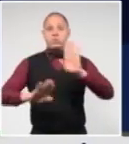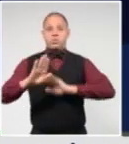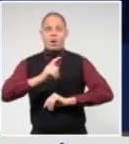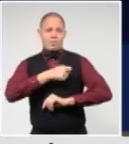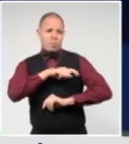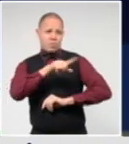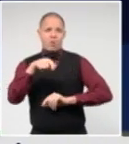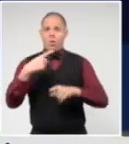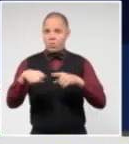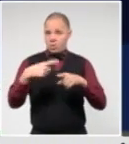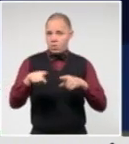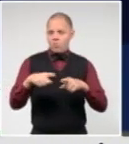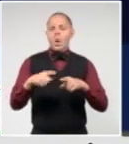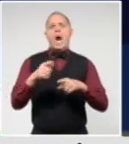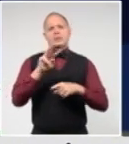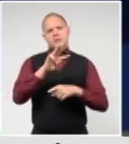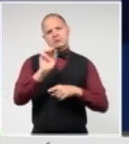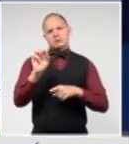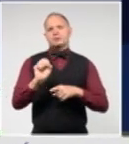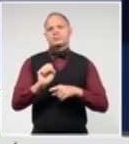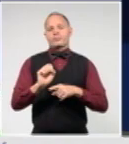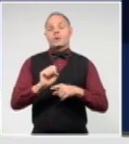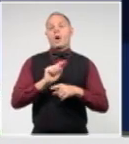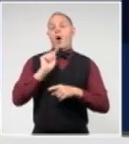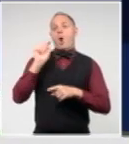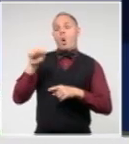344 in the Civil Defense Laboratories,